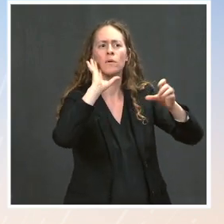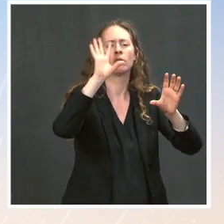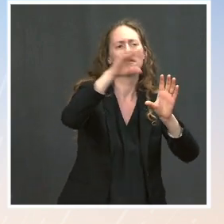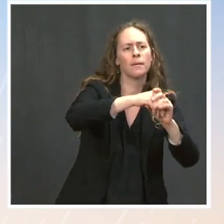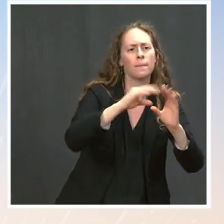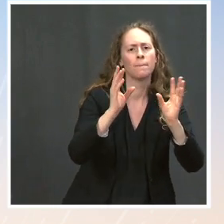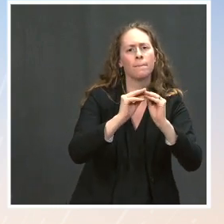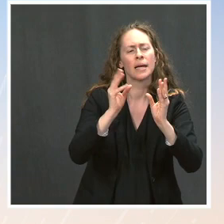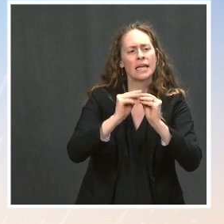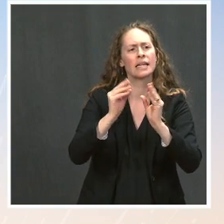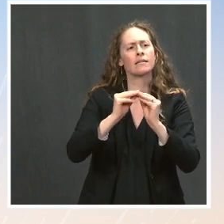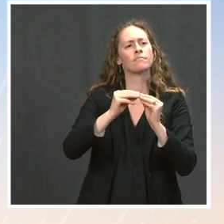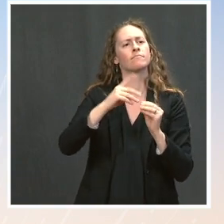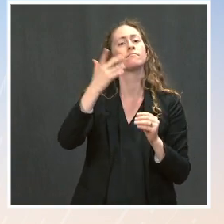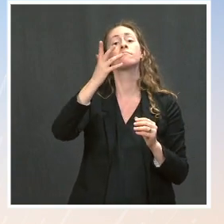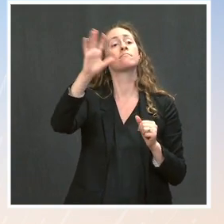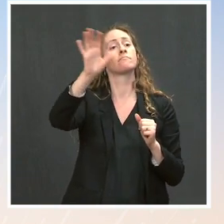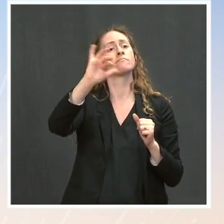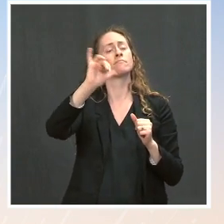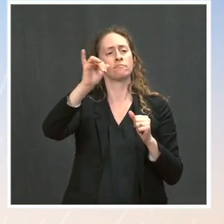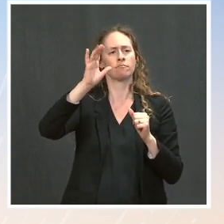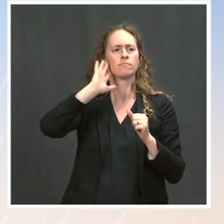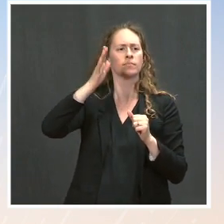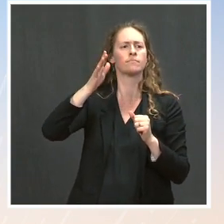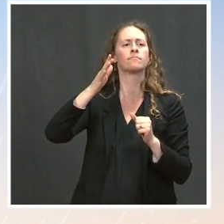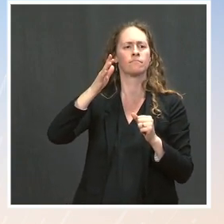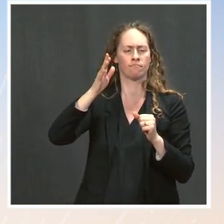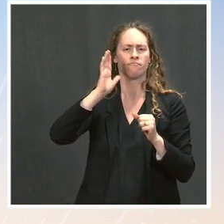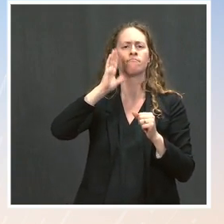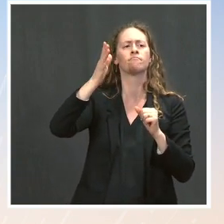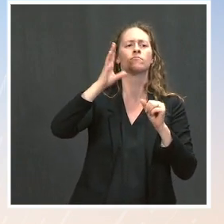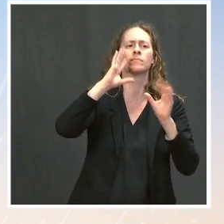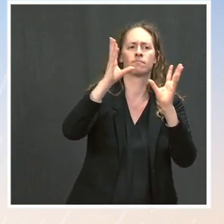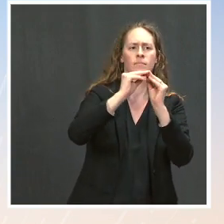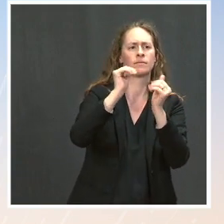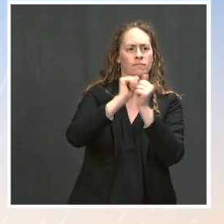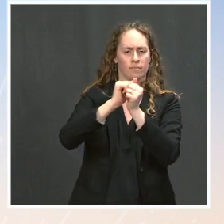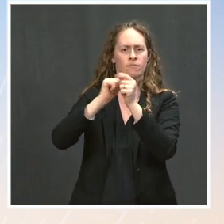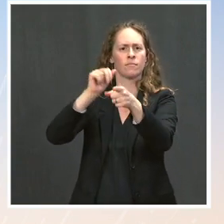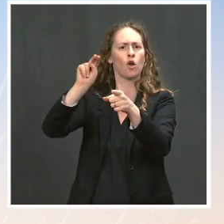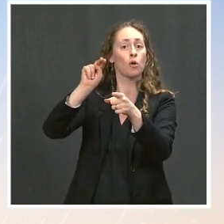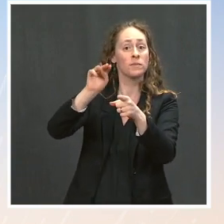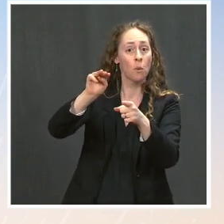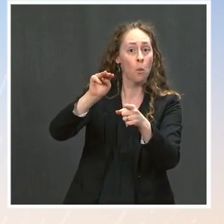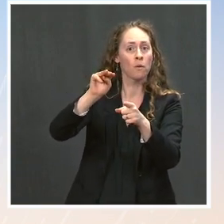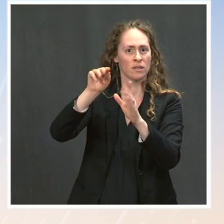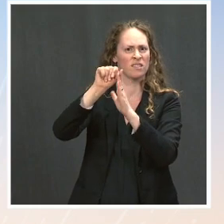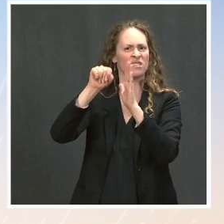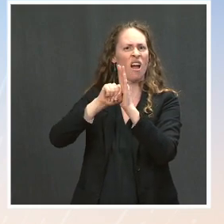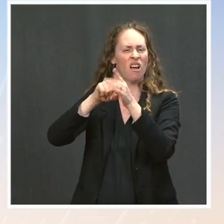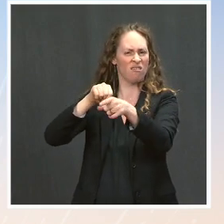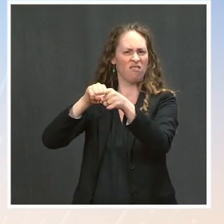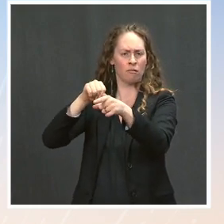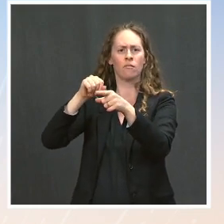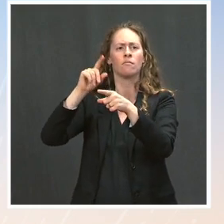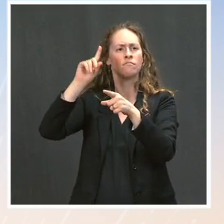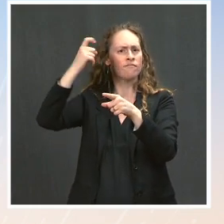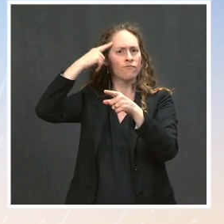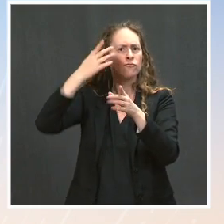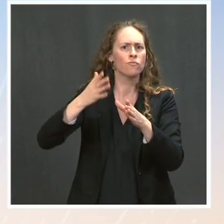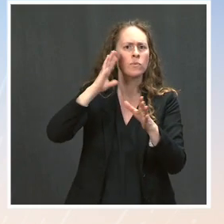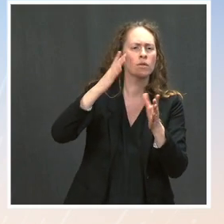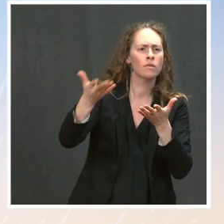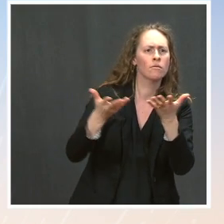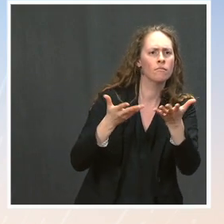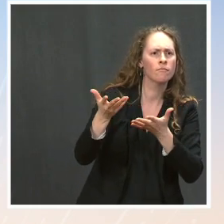she's working with them to ensure there are systems put in place to reduce the amount of migration coming from these